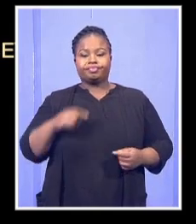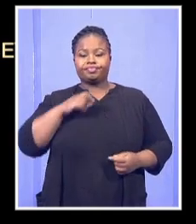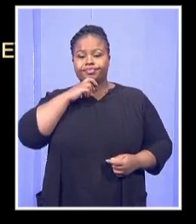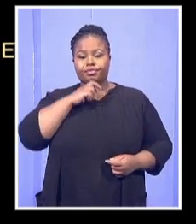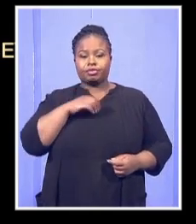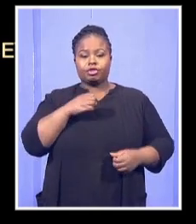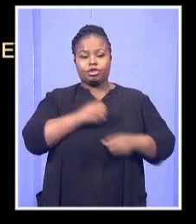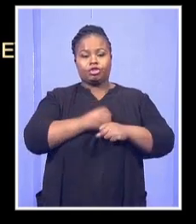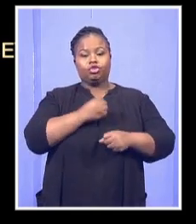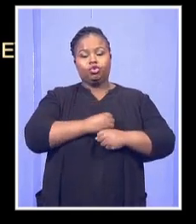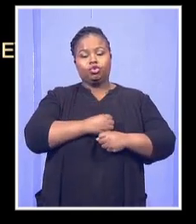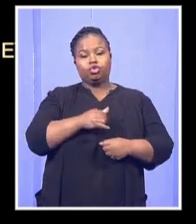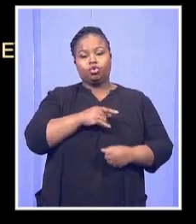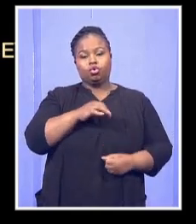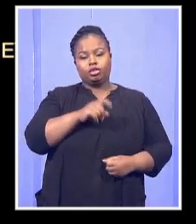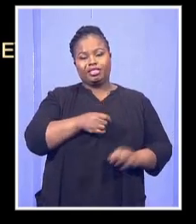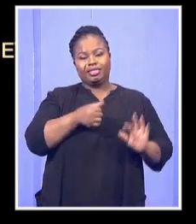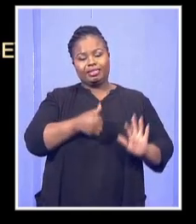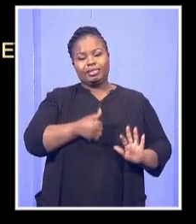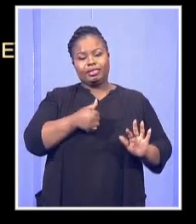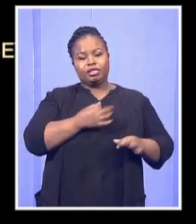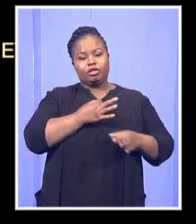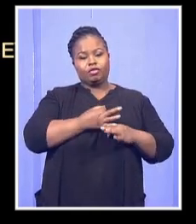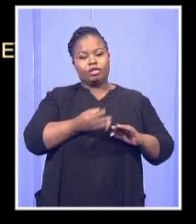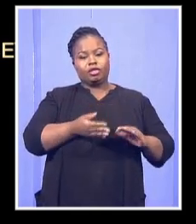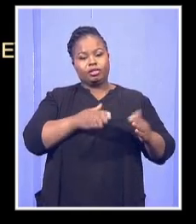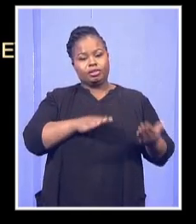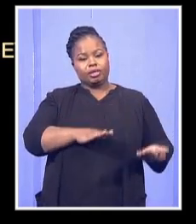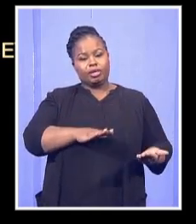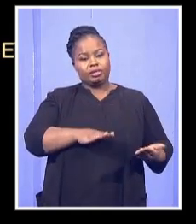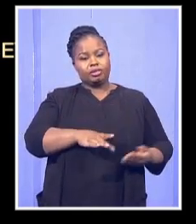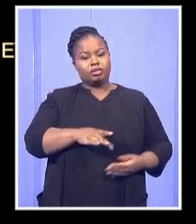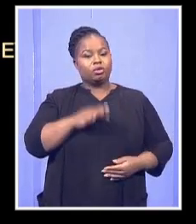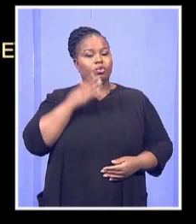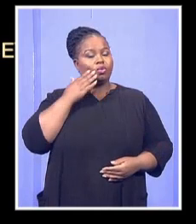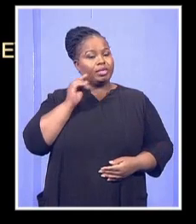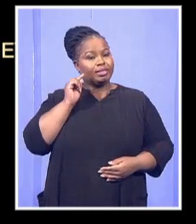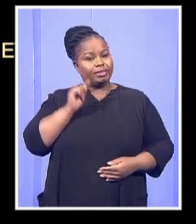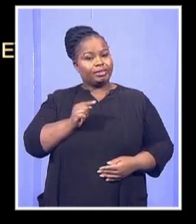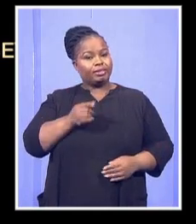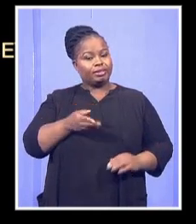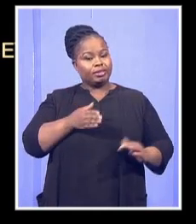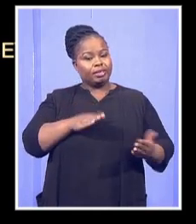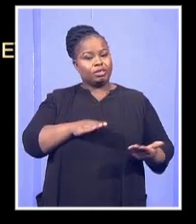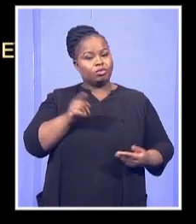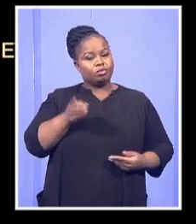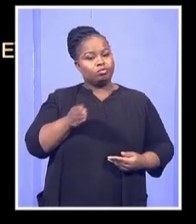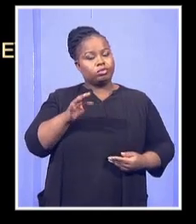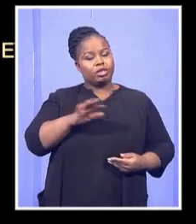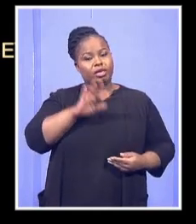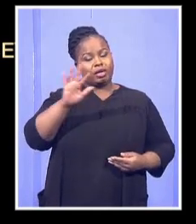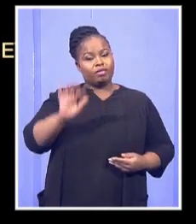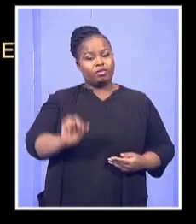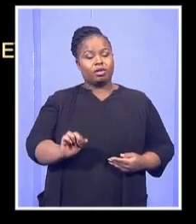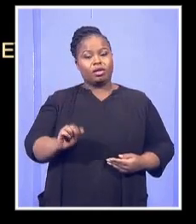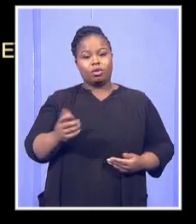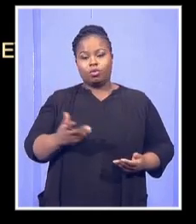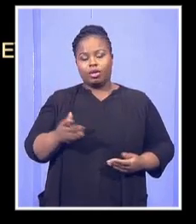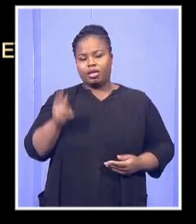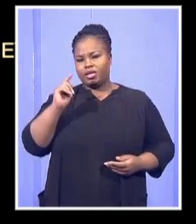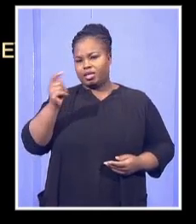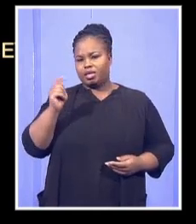George VI, her father, then dies. When that happens, she is in Africa. She's in Kenya, in fact, when that takes place.